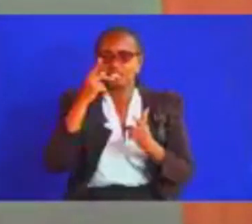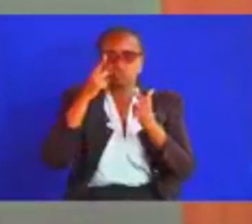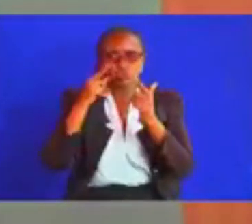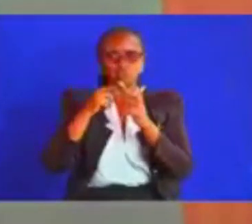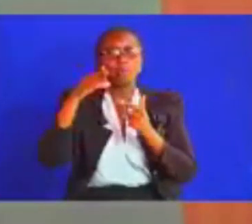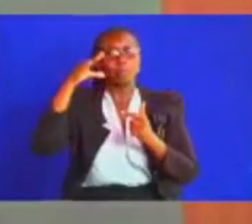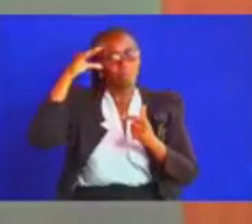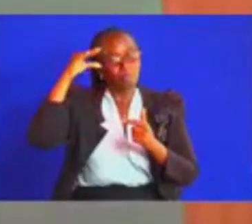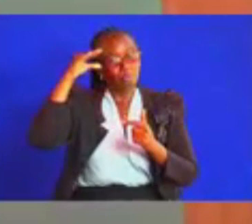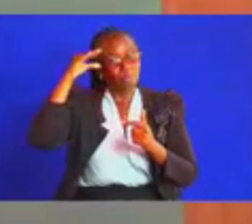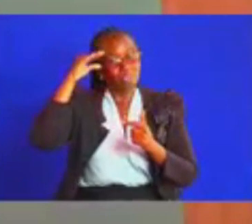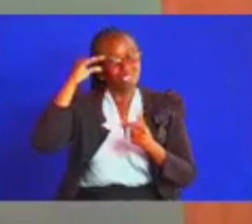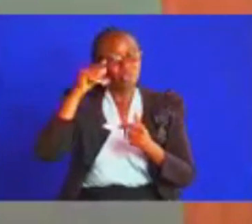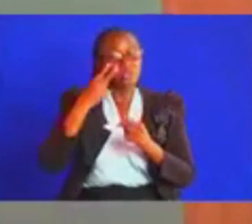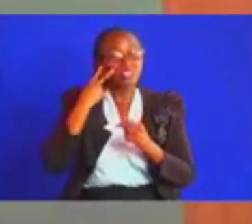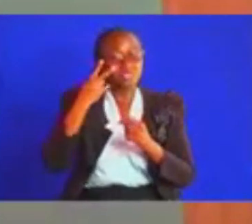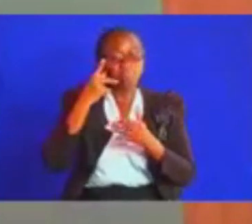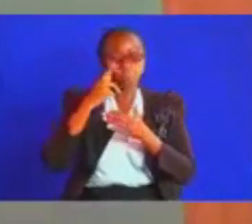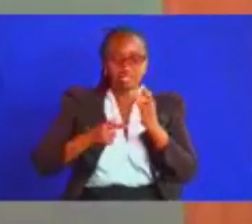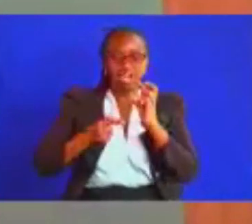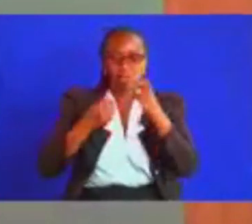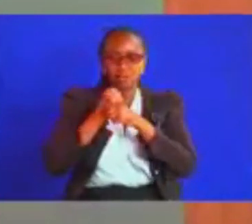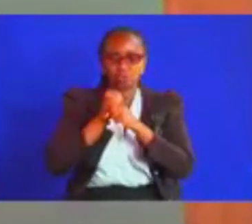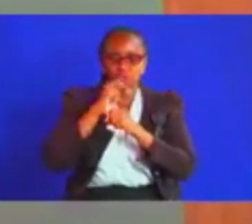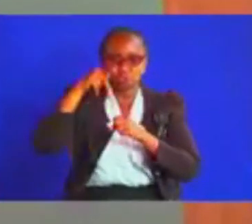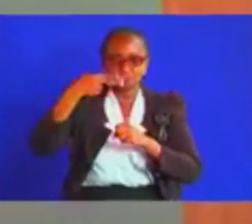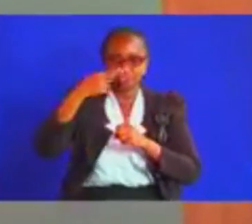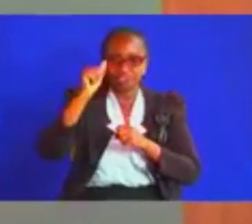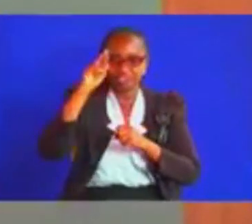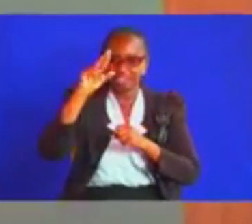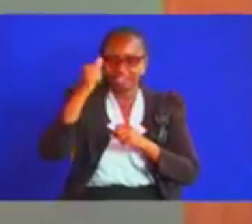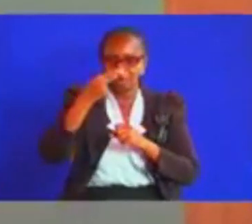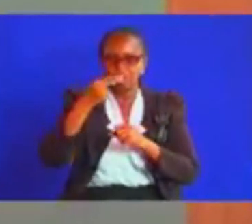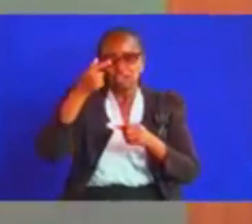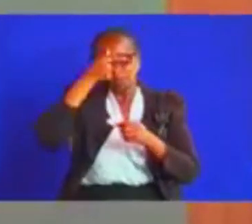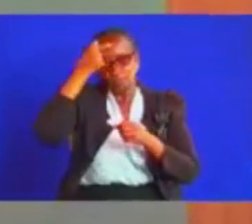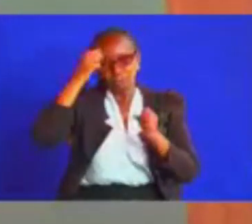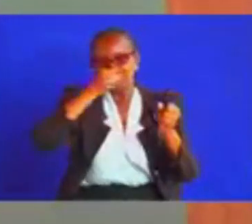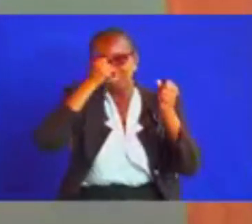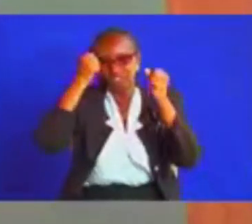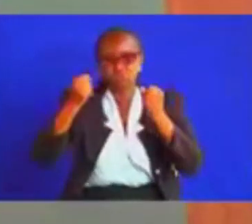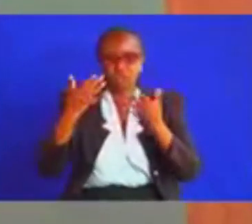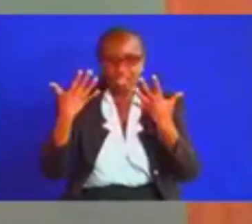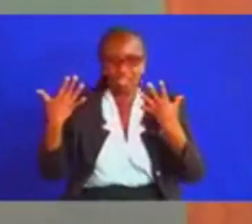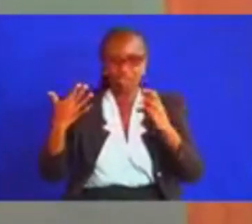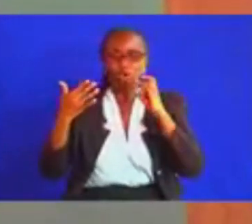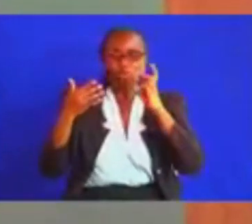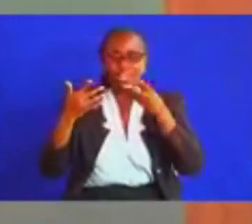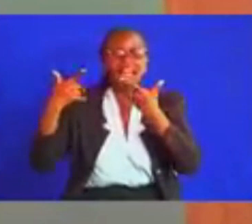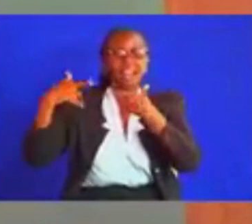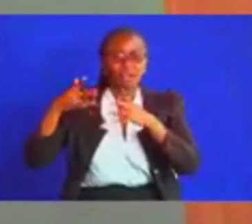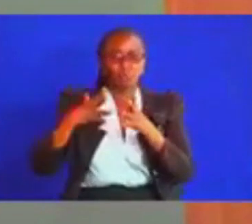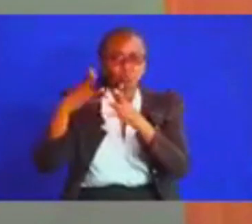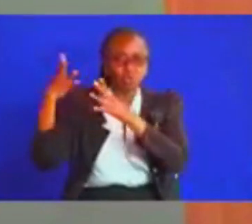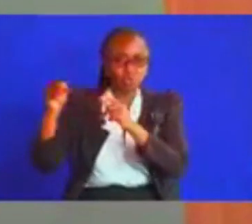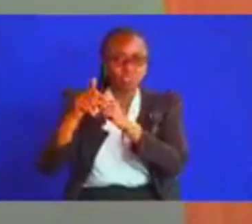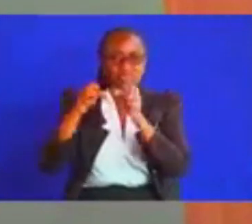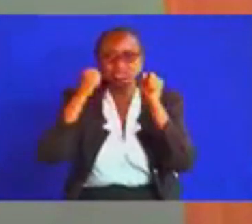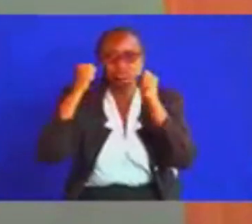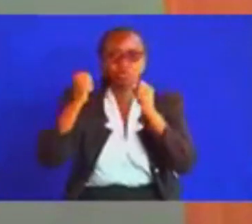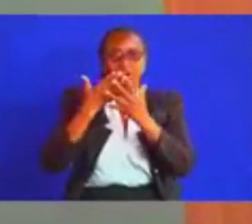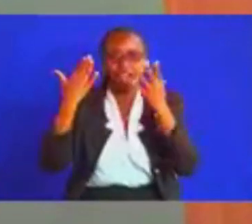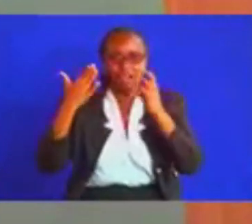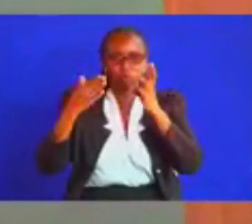shalt thou see what I will do unto Pharaoh. For with a strong hand shall he let them go, and with a strong hand shall